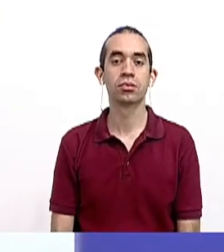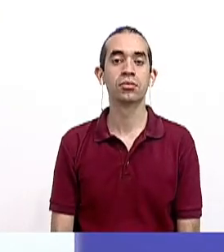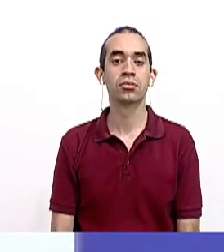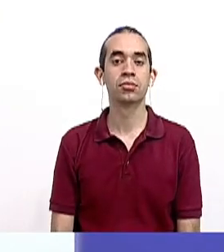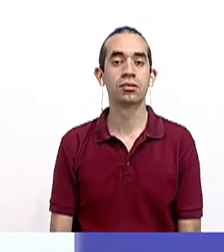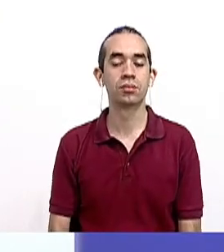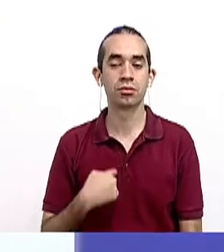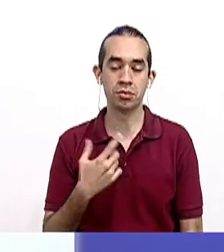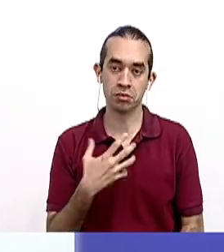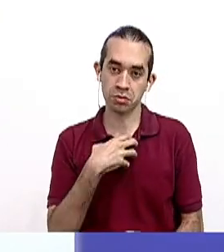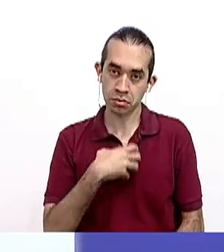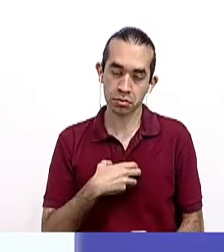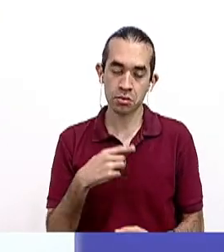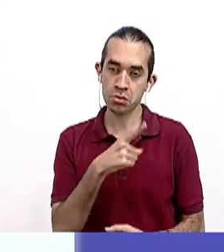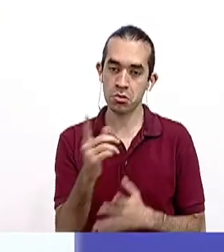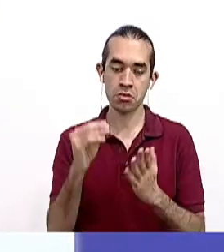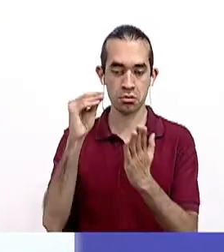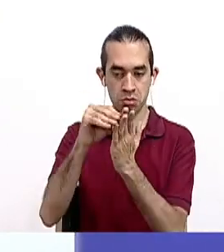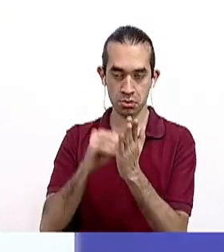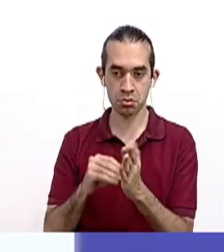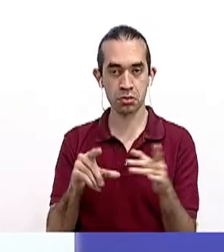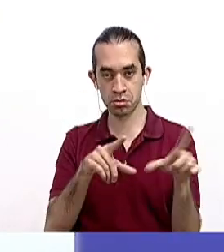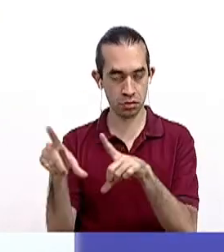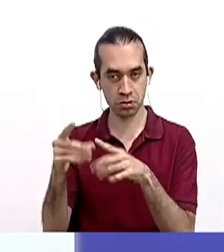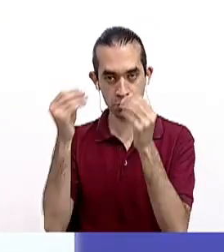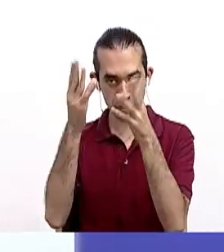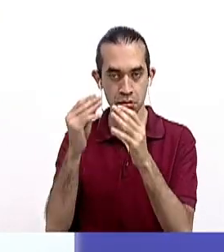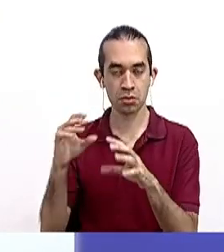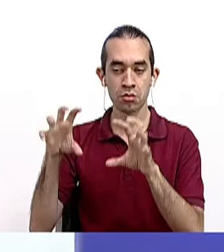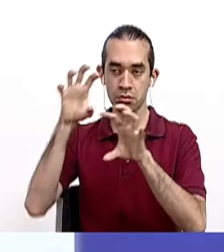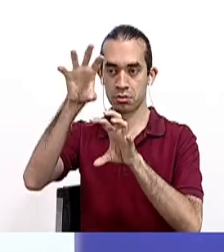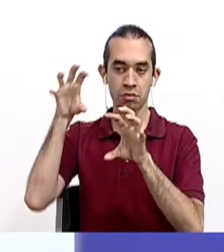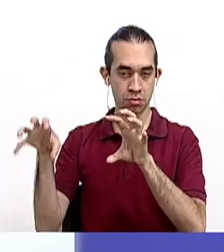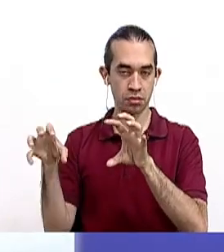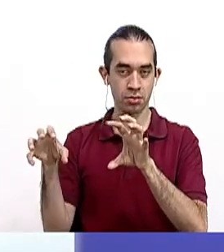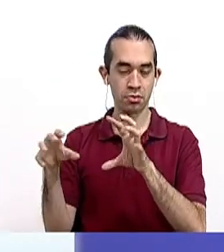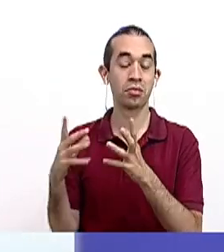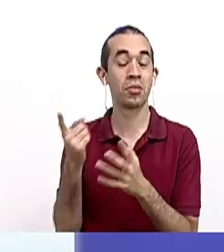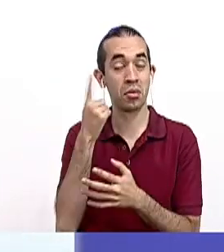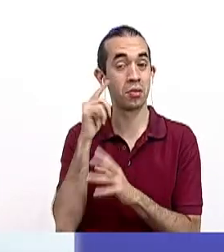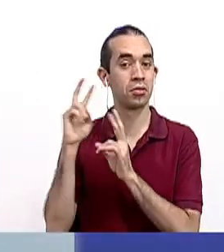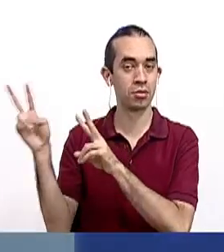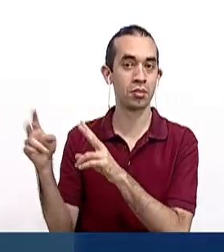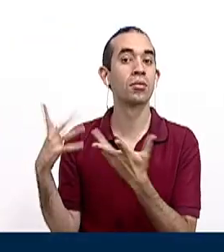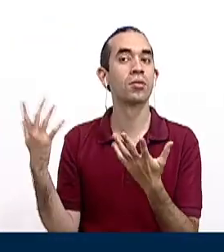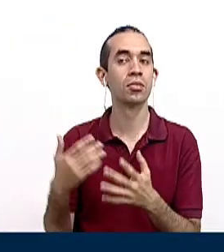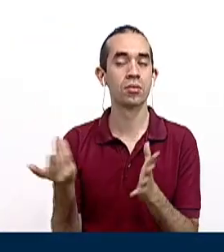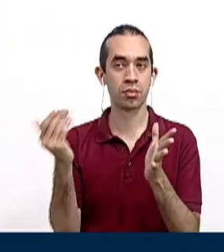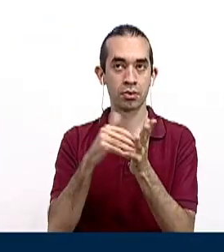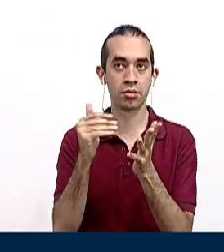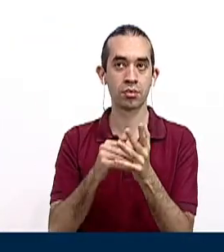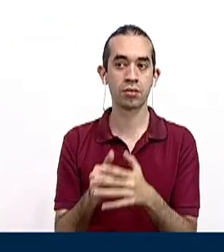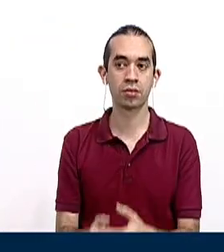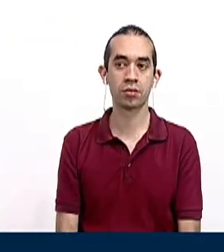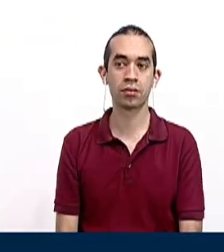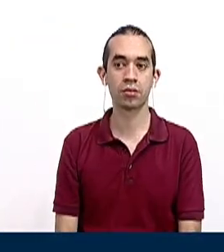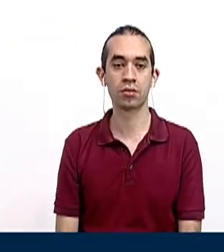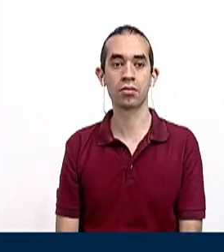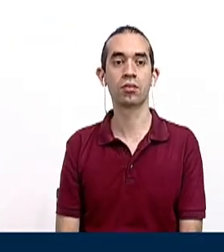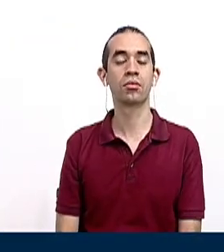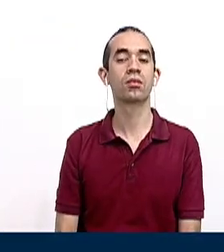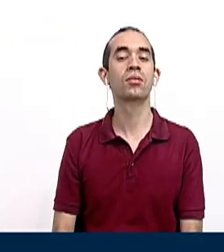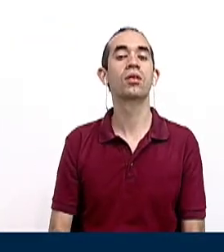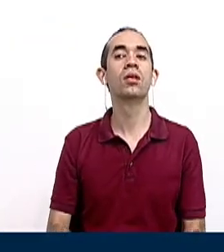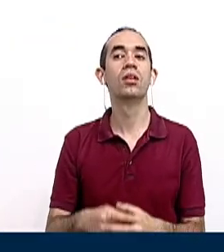I hope you have the information that you needed to complete the graphic organizers. Let's see the graphic organizer one more time. So we have in the